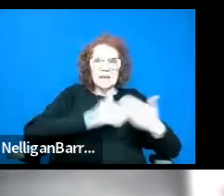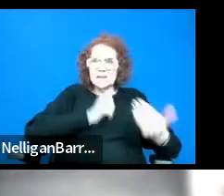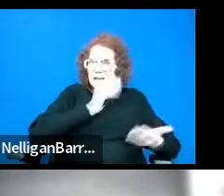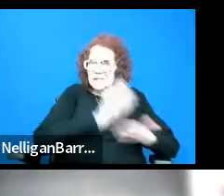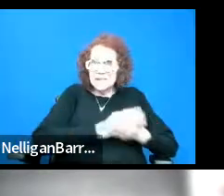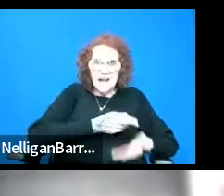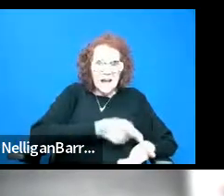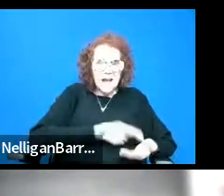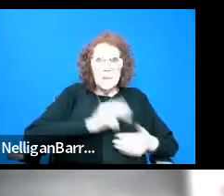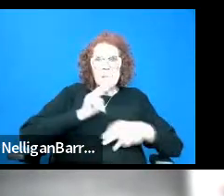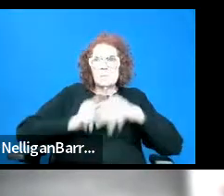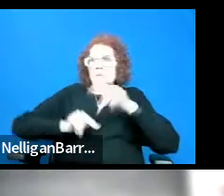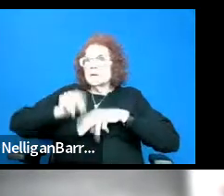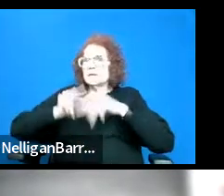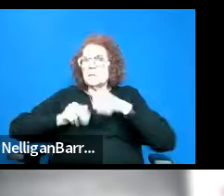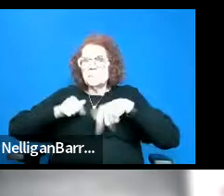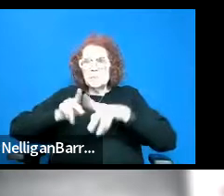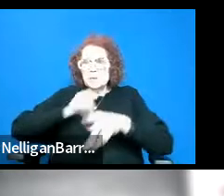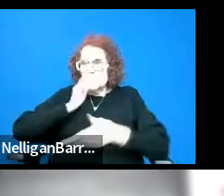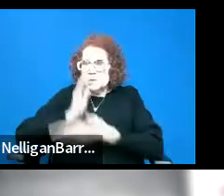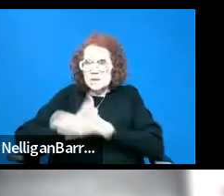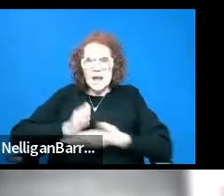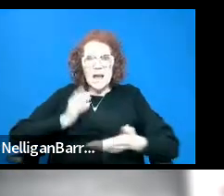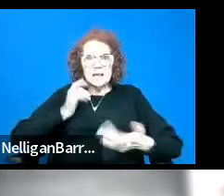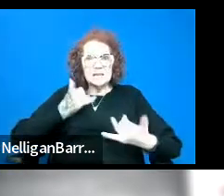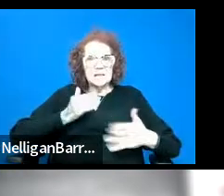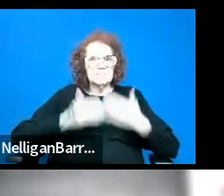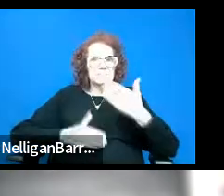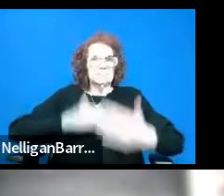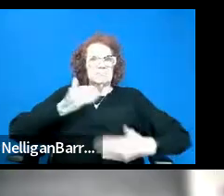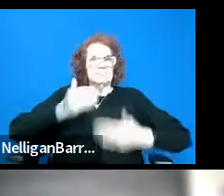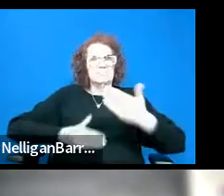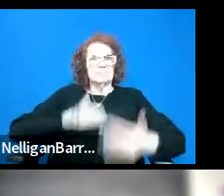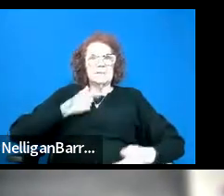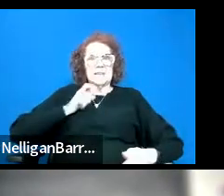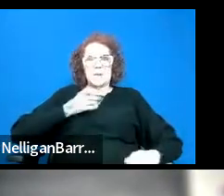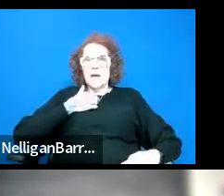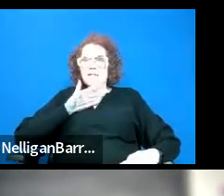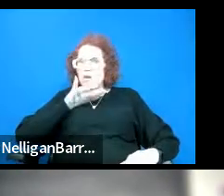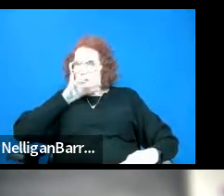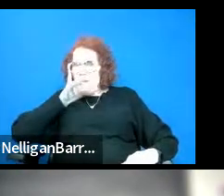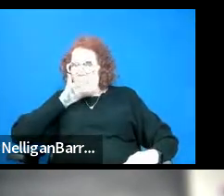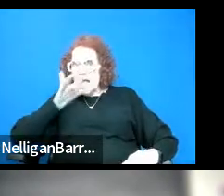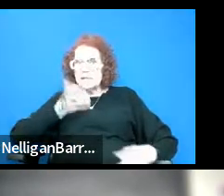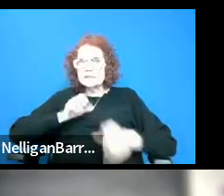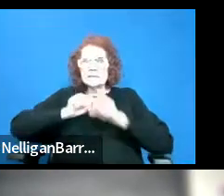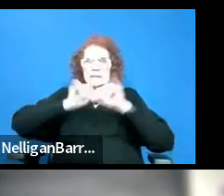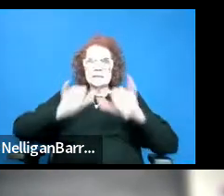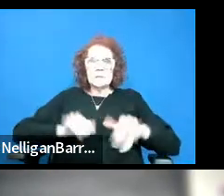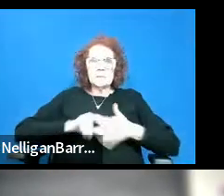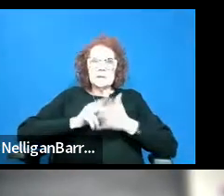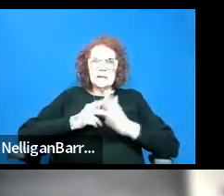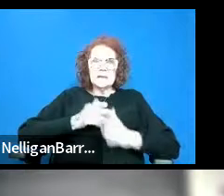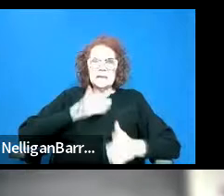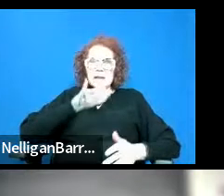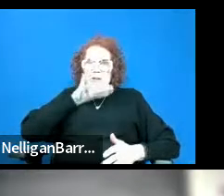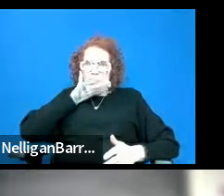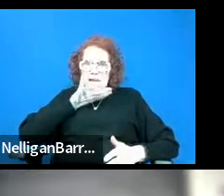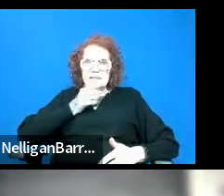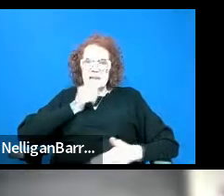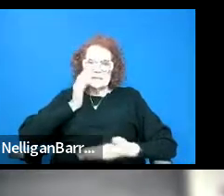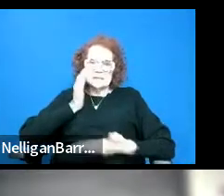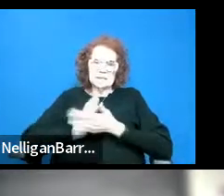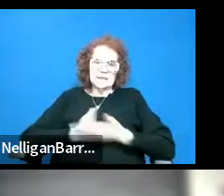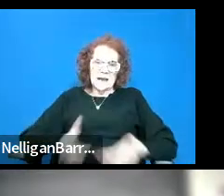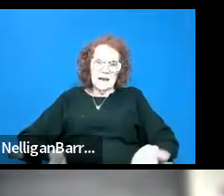we are coming up on grass season again, which means grass doesn't stop growing and we don't stop or ignore it. So, I will